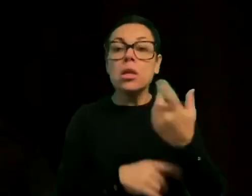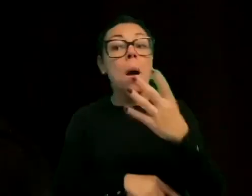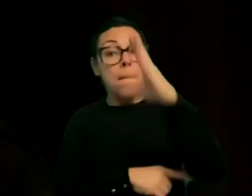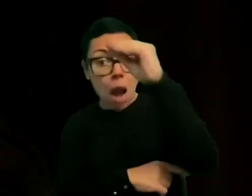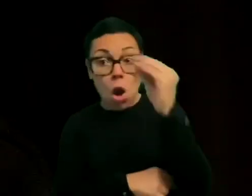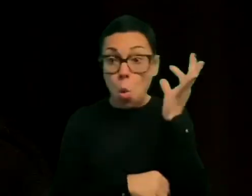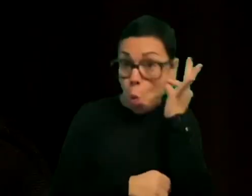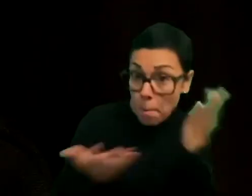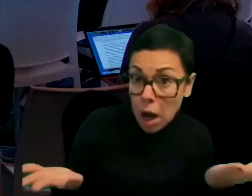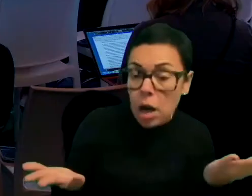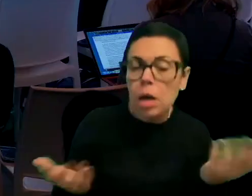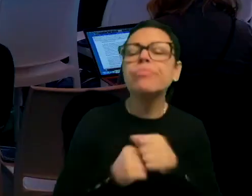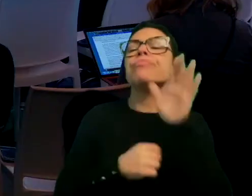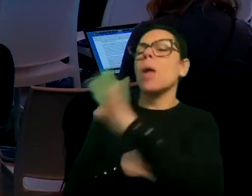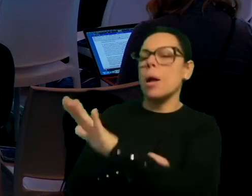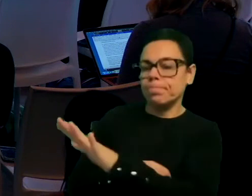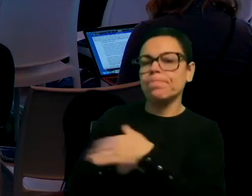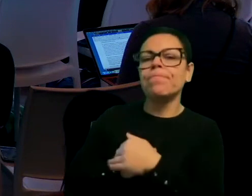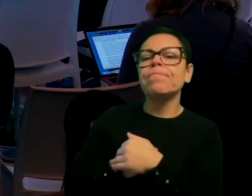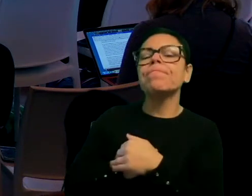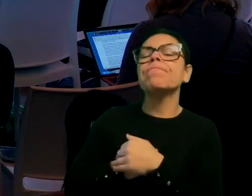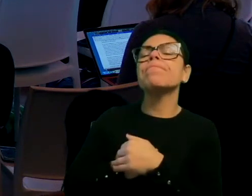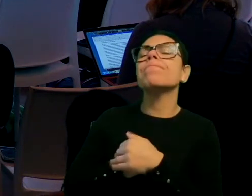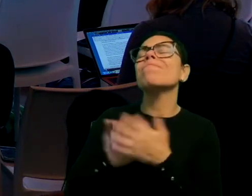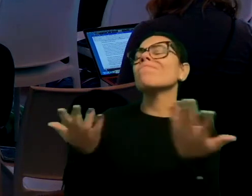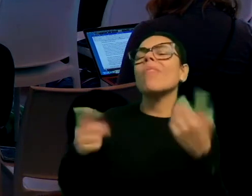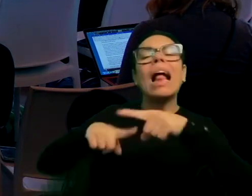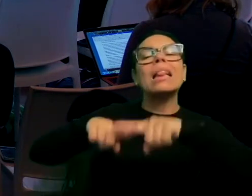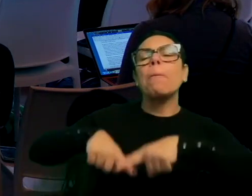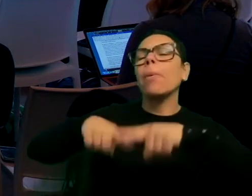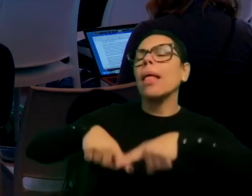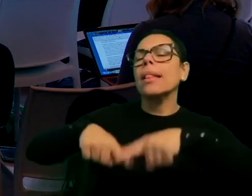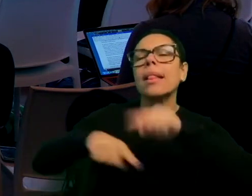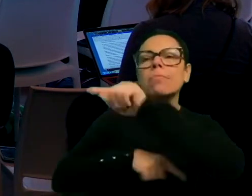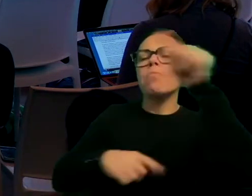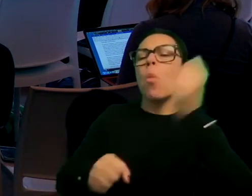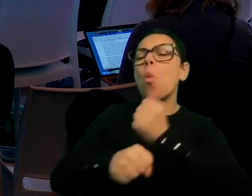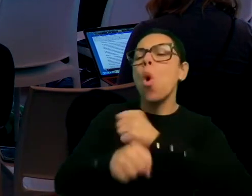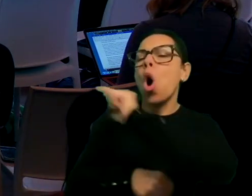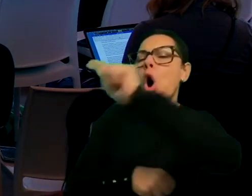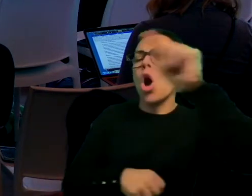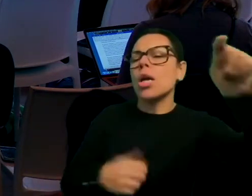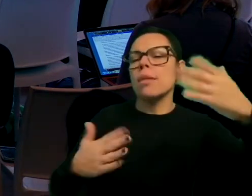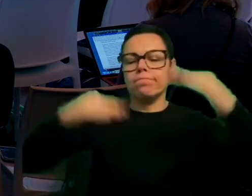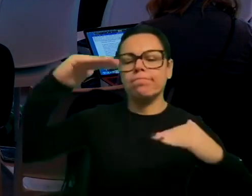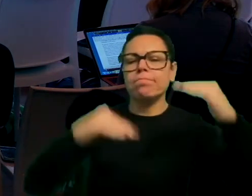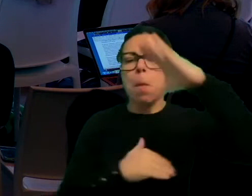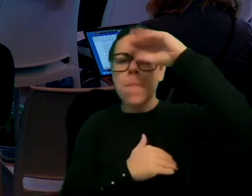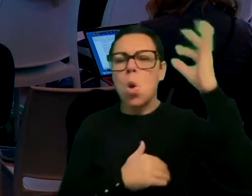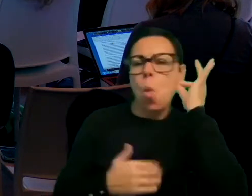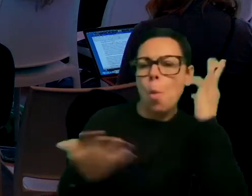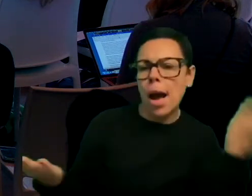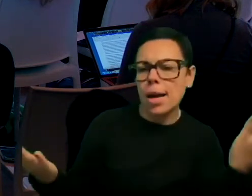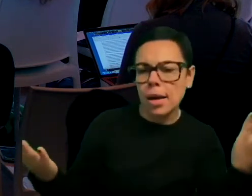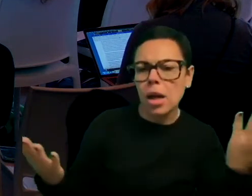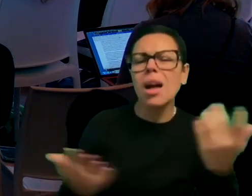if it's a gender balance in the constructing company, someone is going to think, oh, we need a... But it could be socially inclusive. Okay,